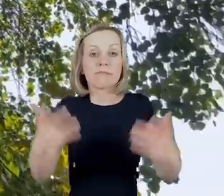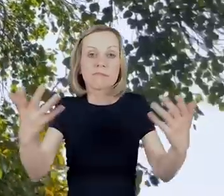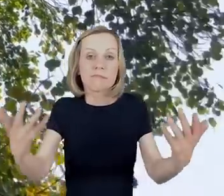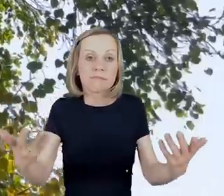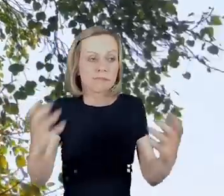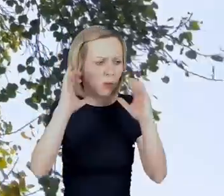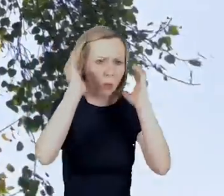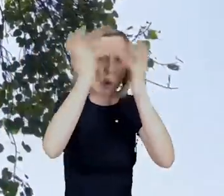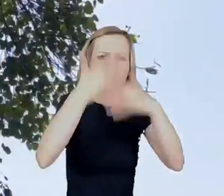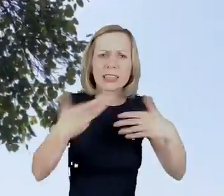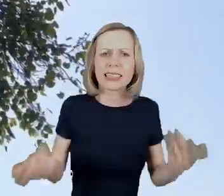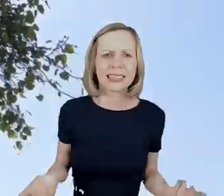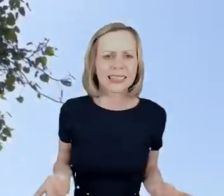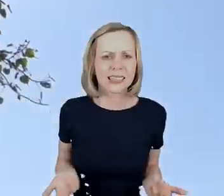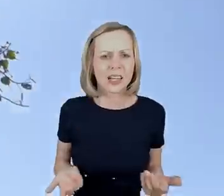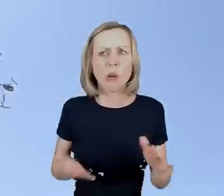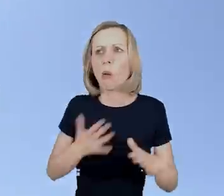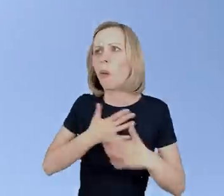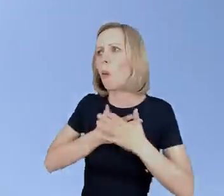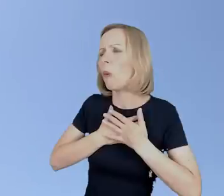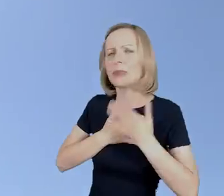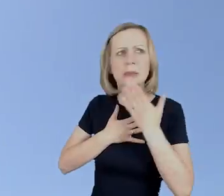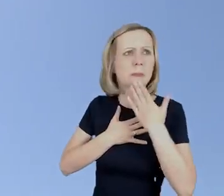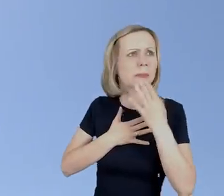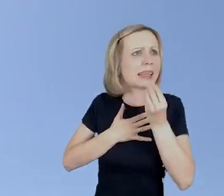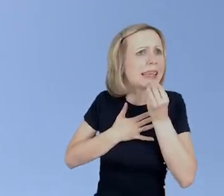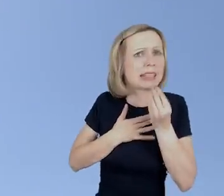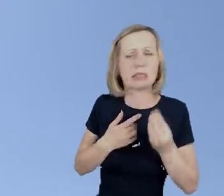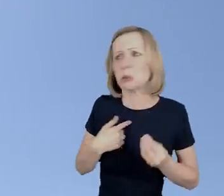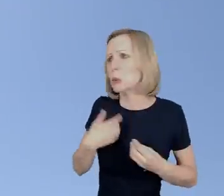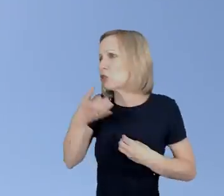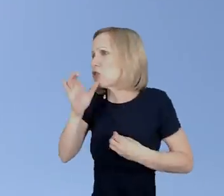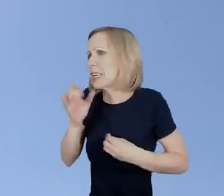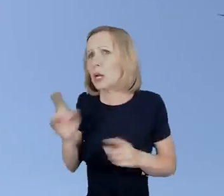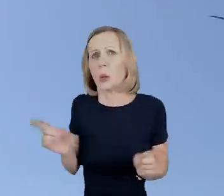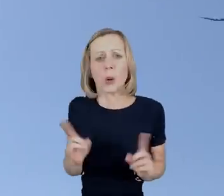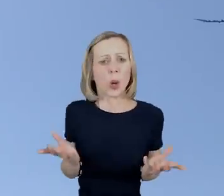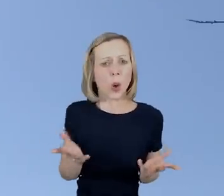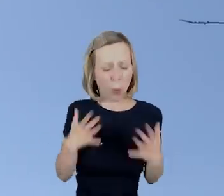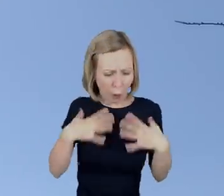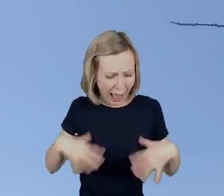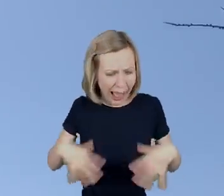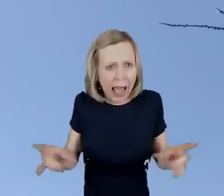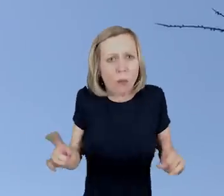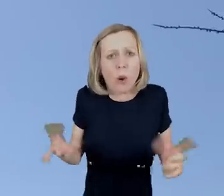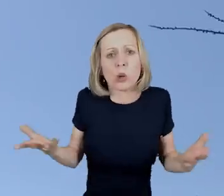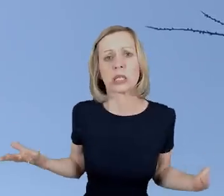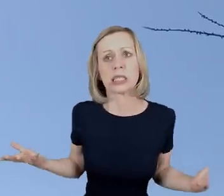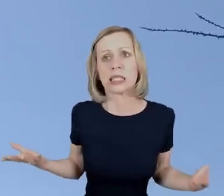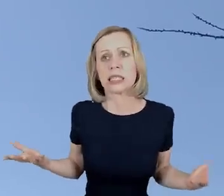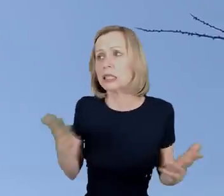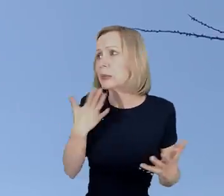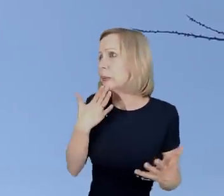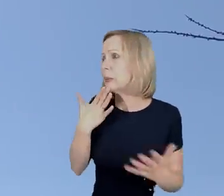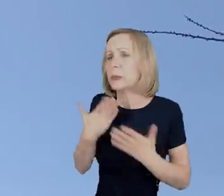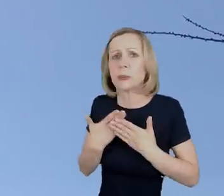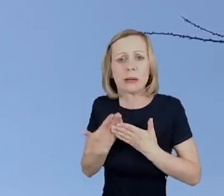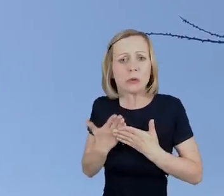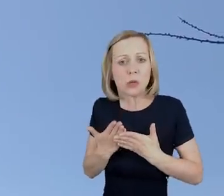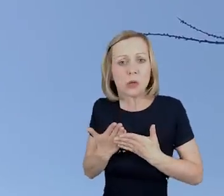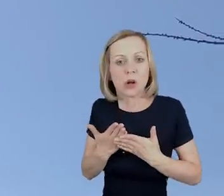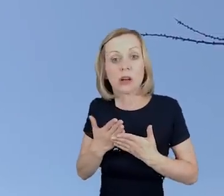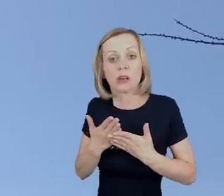Therefore, do not worry, saying, what will we eat, or what will we drink, or what will we wear? For it is